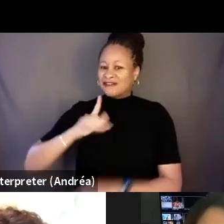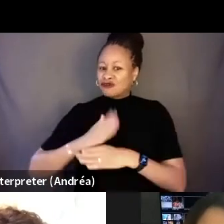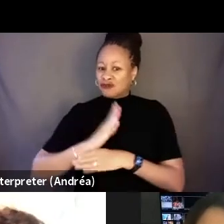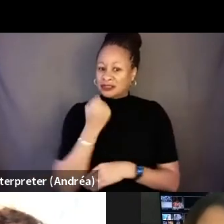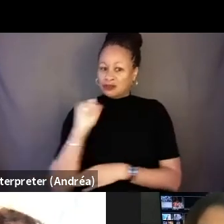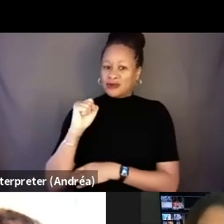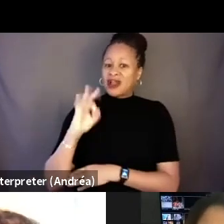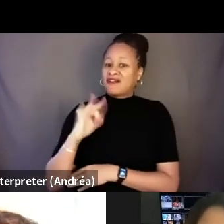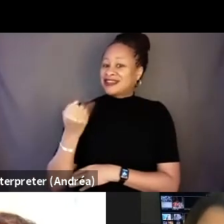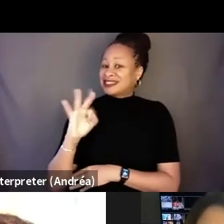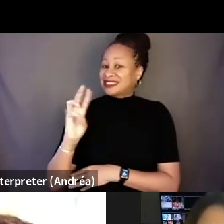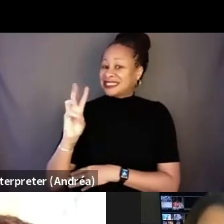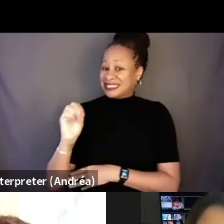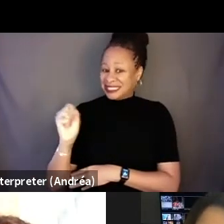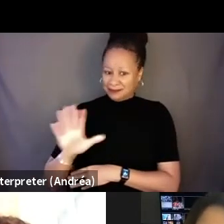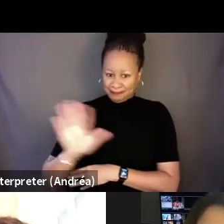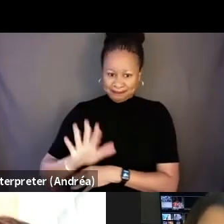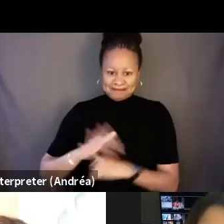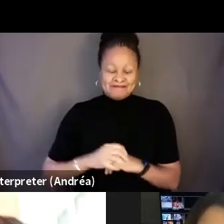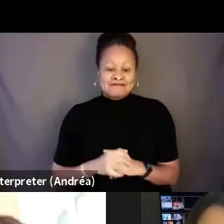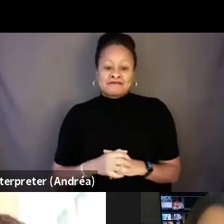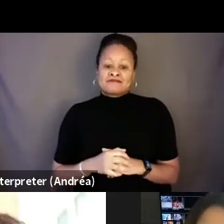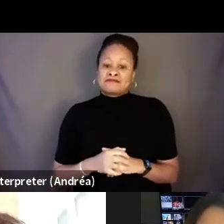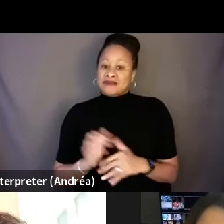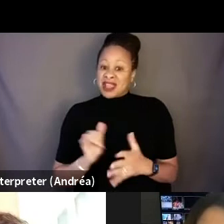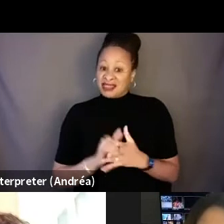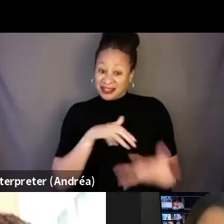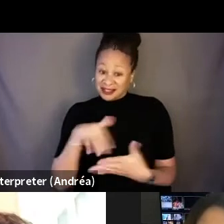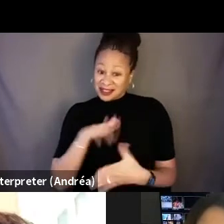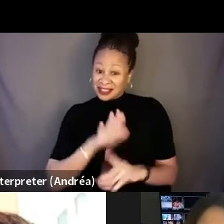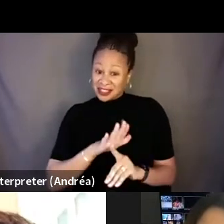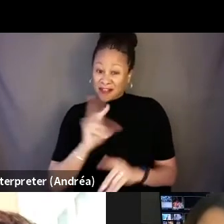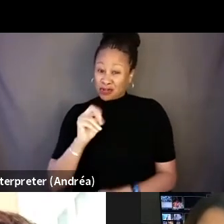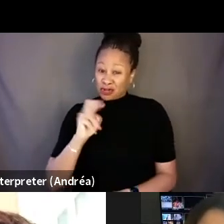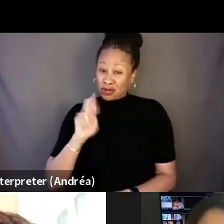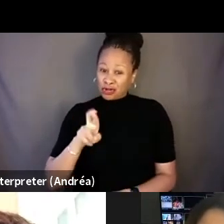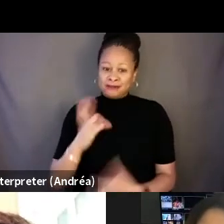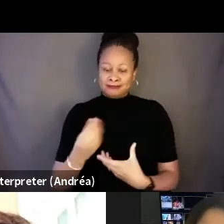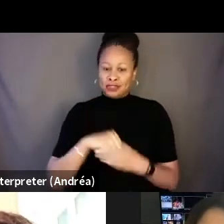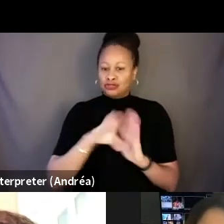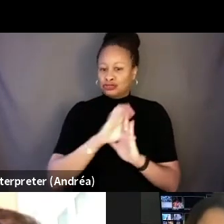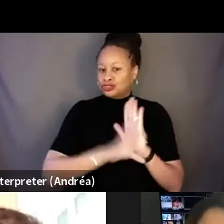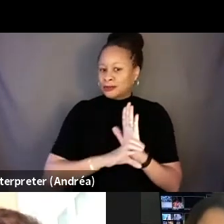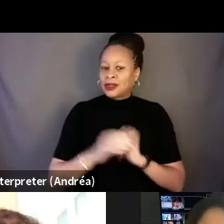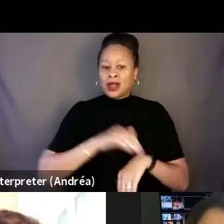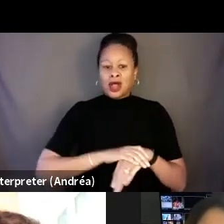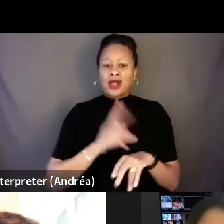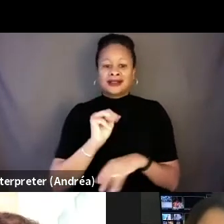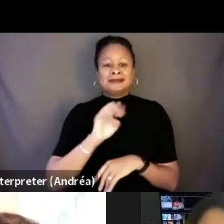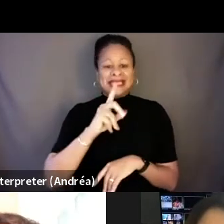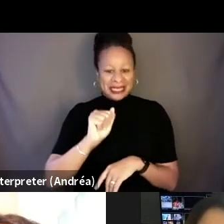the 1960s. And this was a landmark study that included a chapter on the